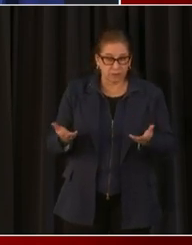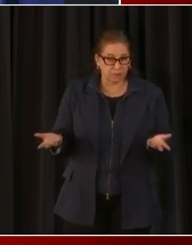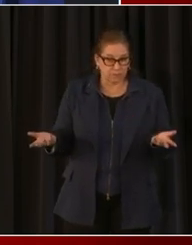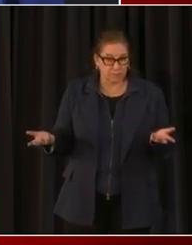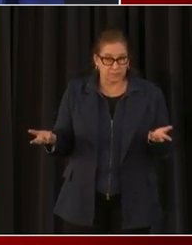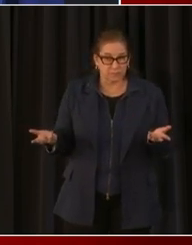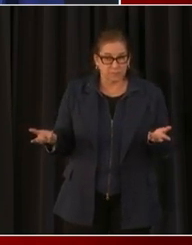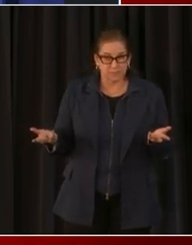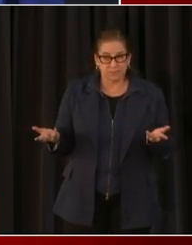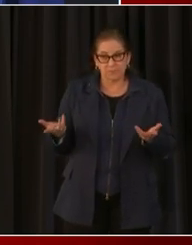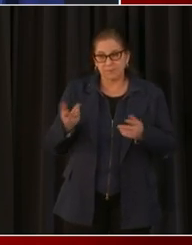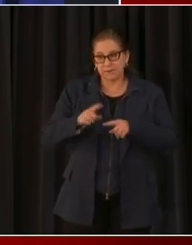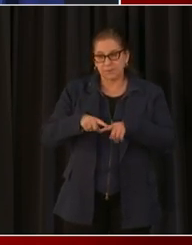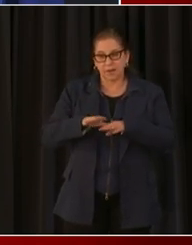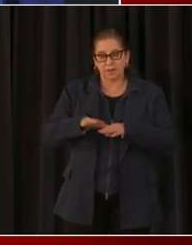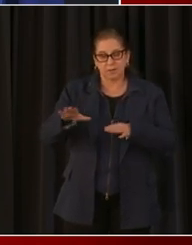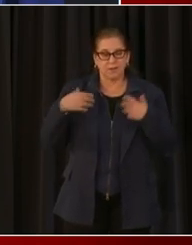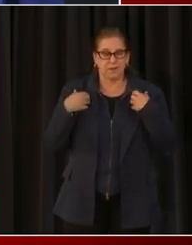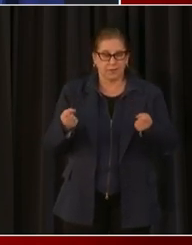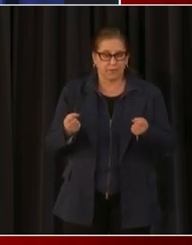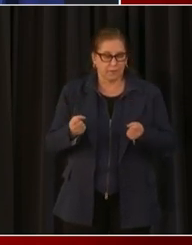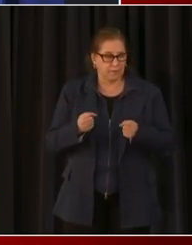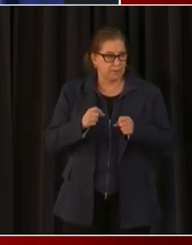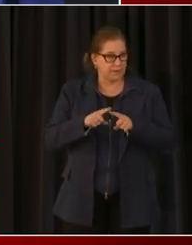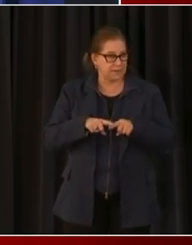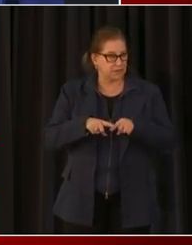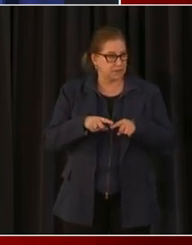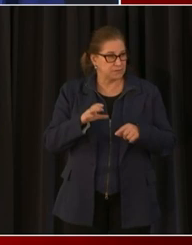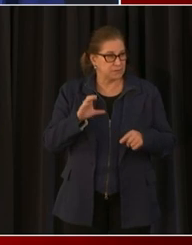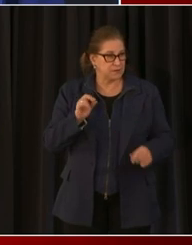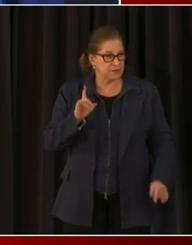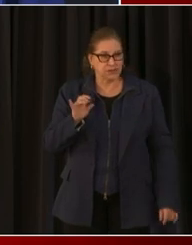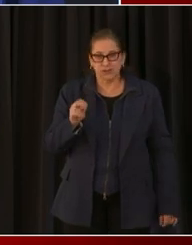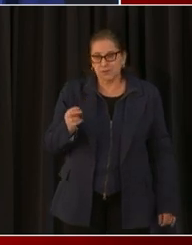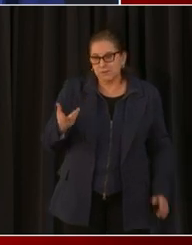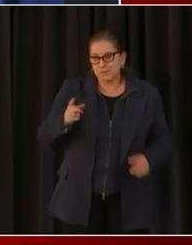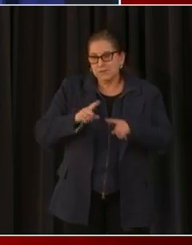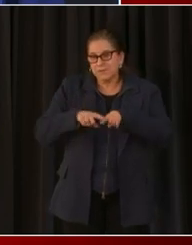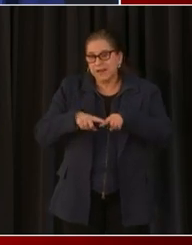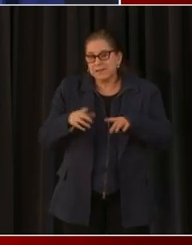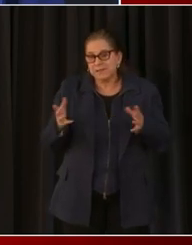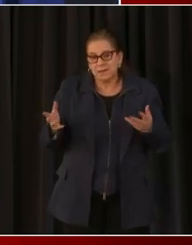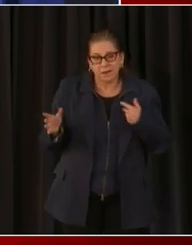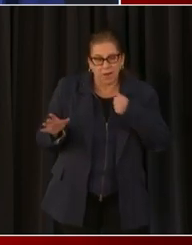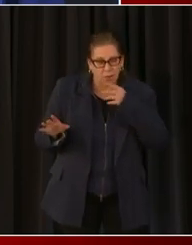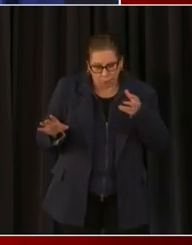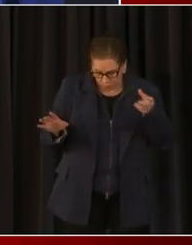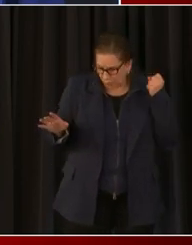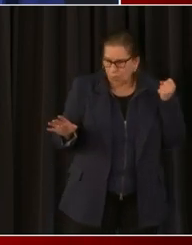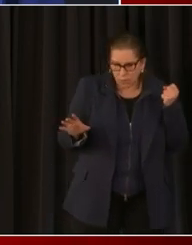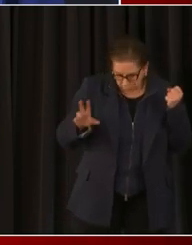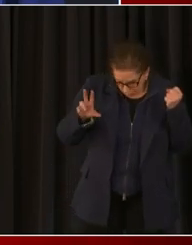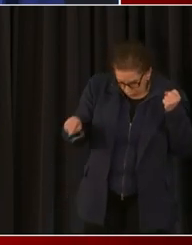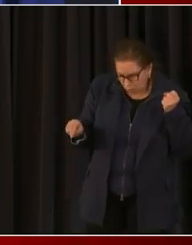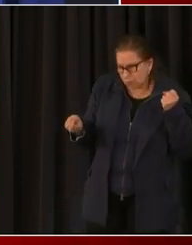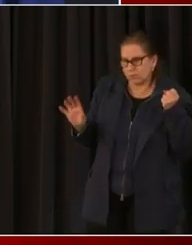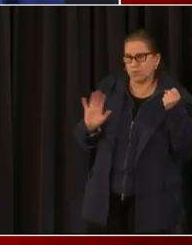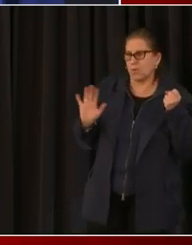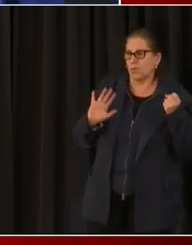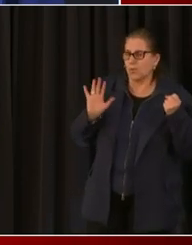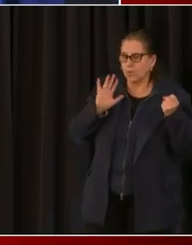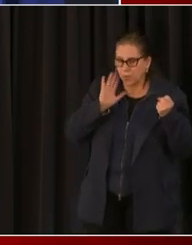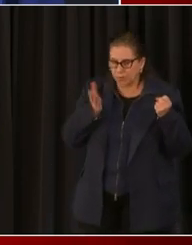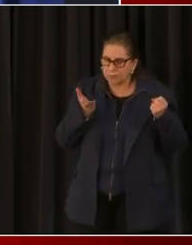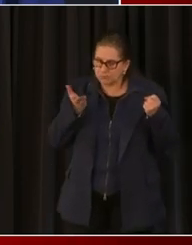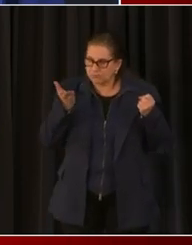or her health conditions, she should not, the vaccine should not be withheld from her just because she's pregnant. So I think